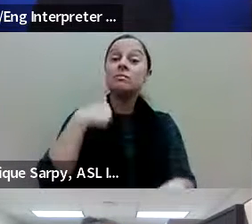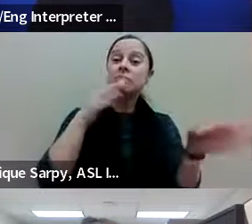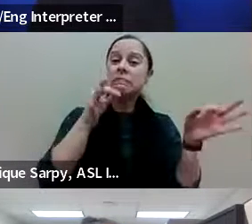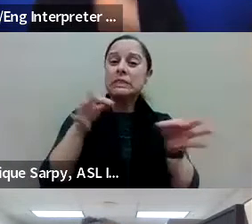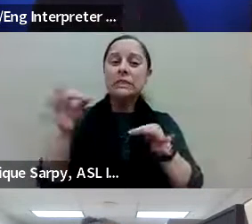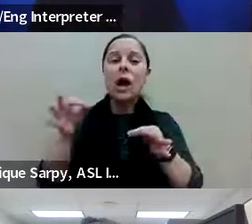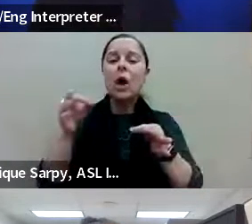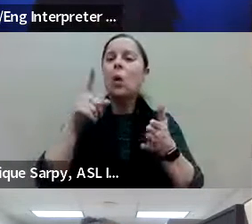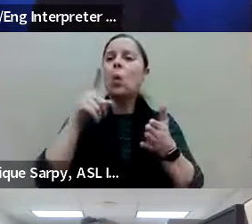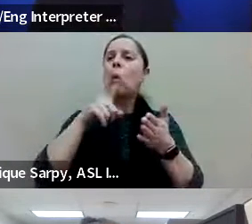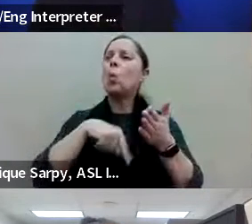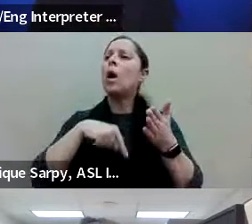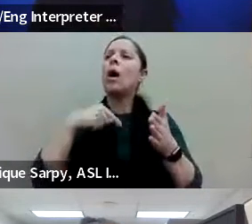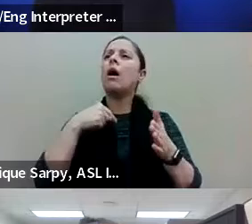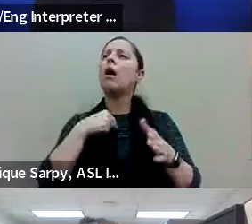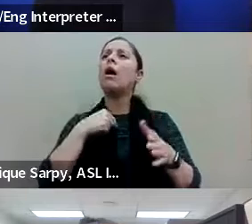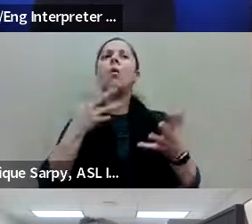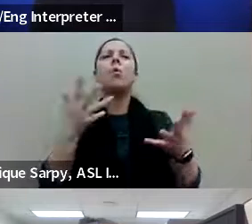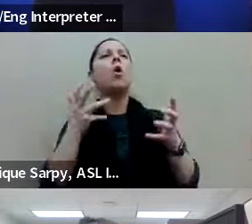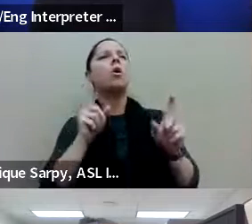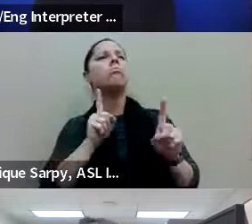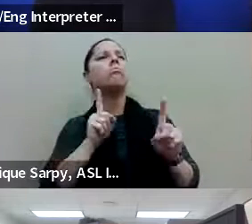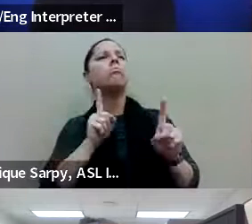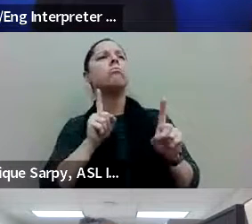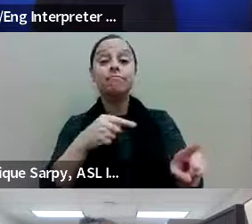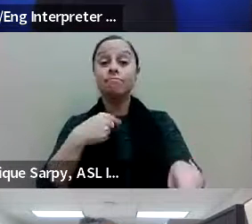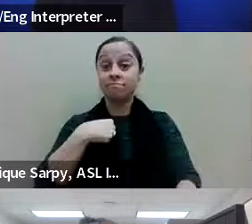attend. I like Broadway plays.